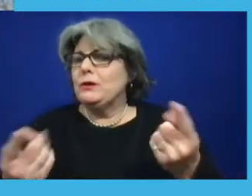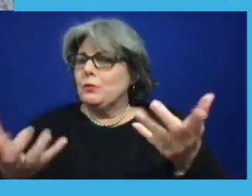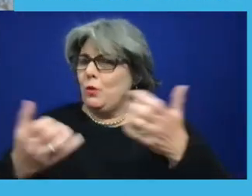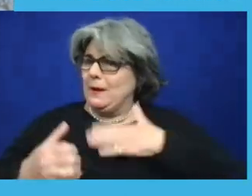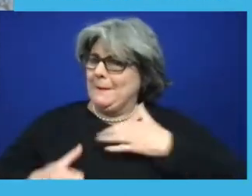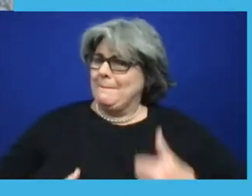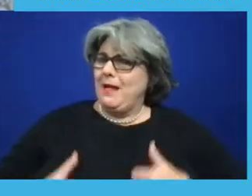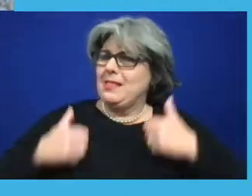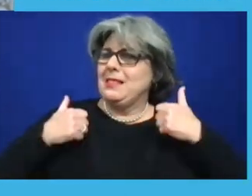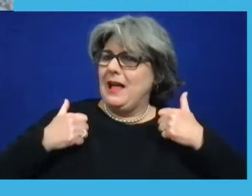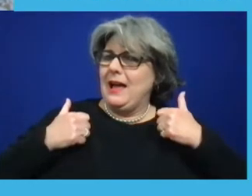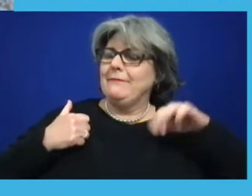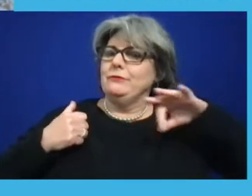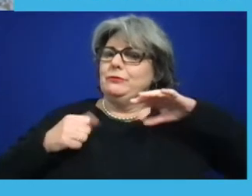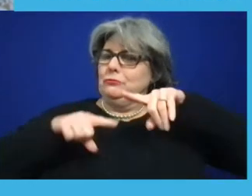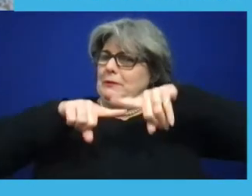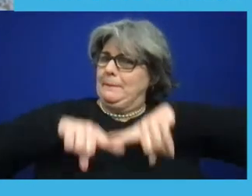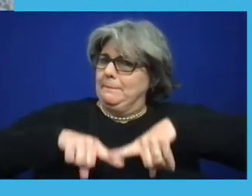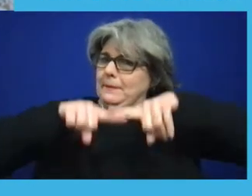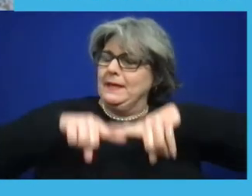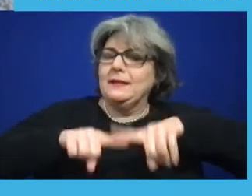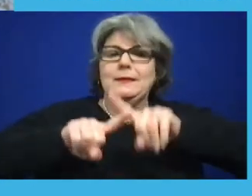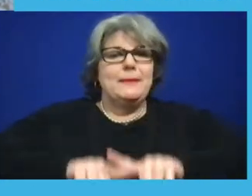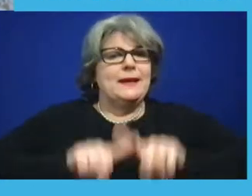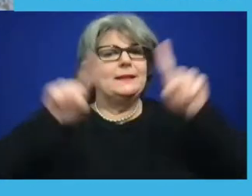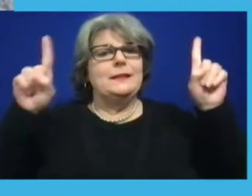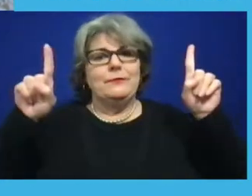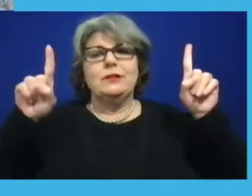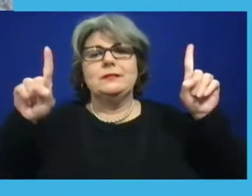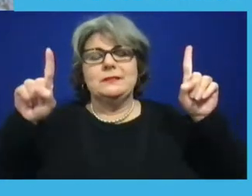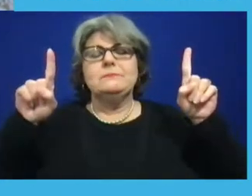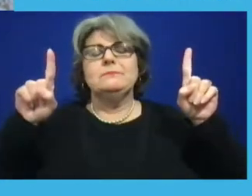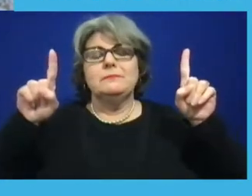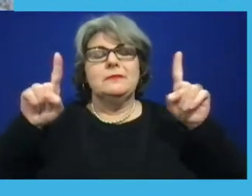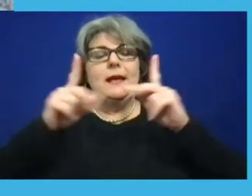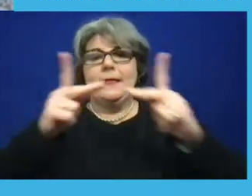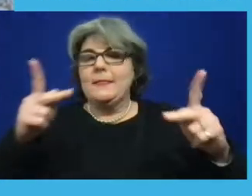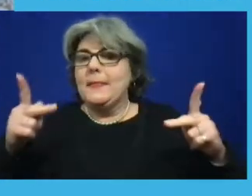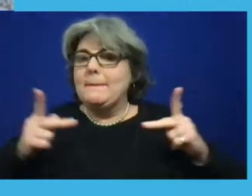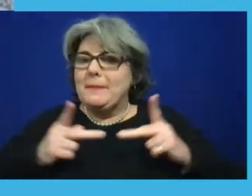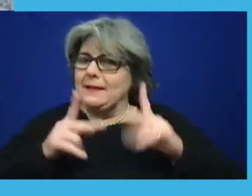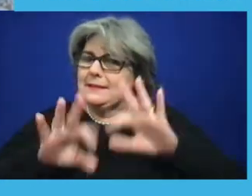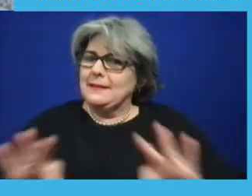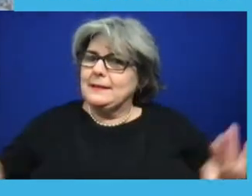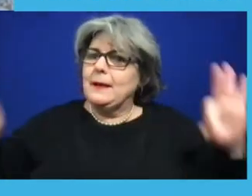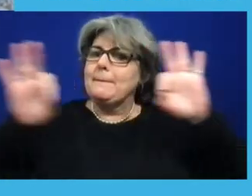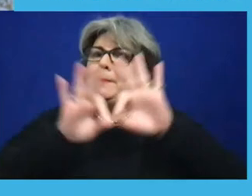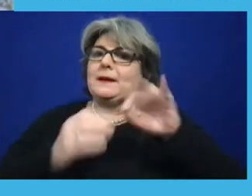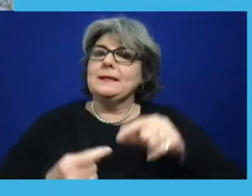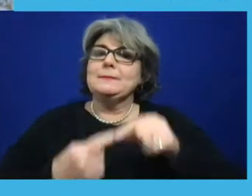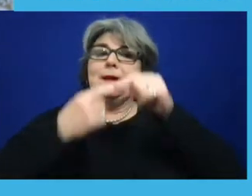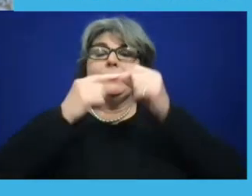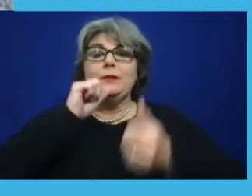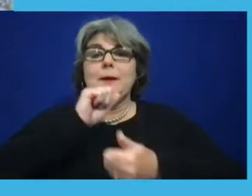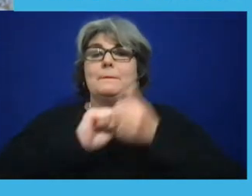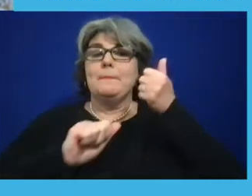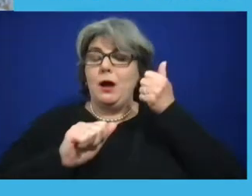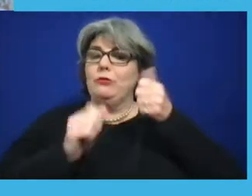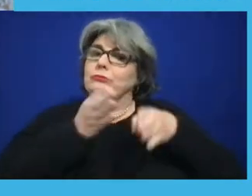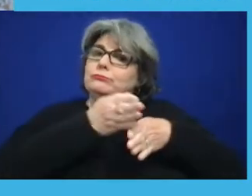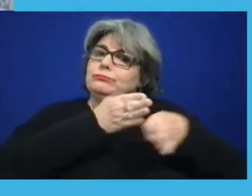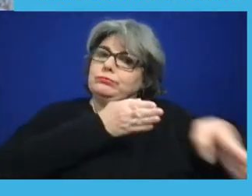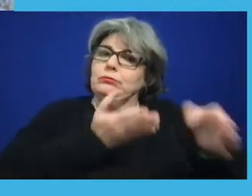service, because I've always wanted my life to count and to make a difference in the